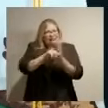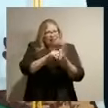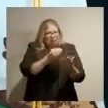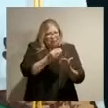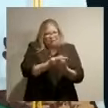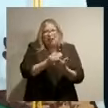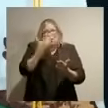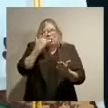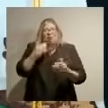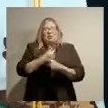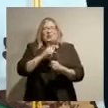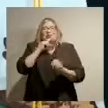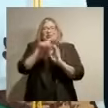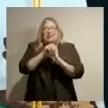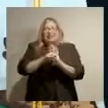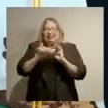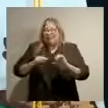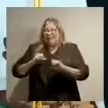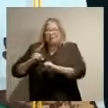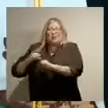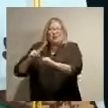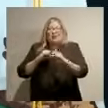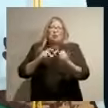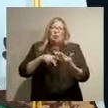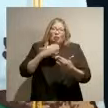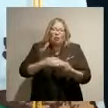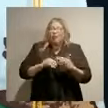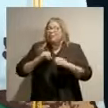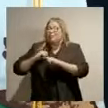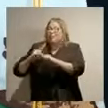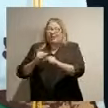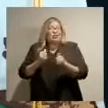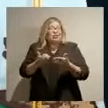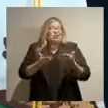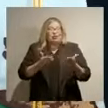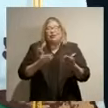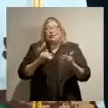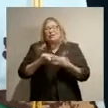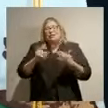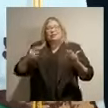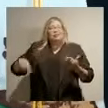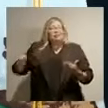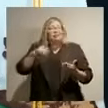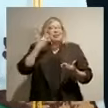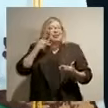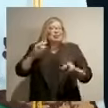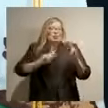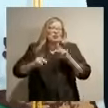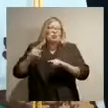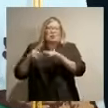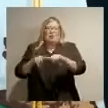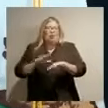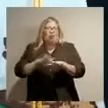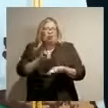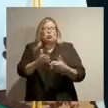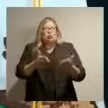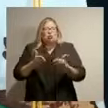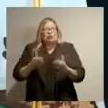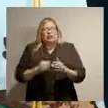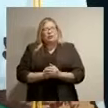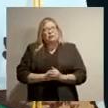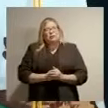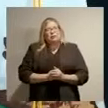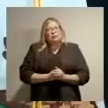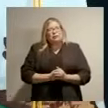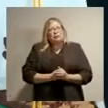able to protect the programs and services that the residents of California rely upon. And I think it goes to some of the questions